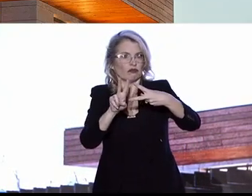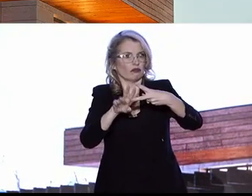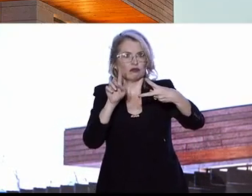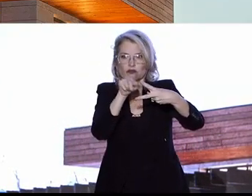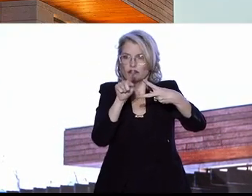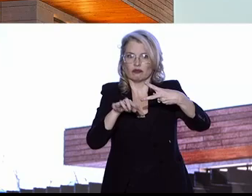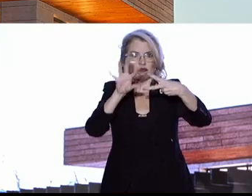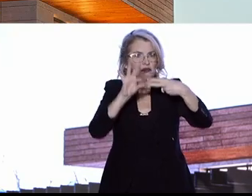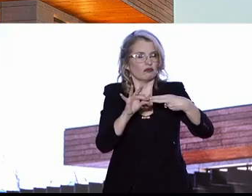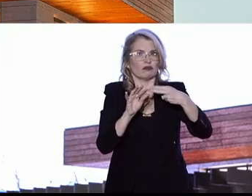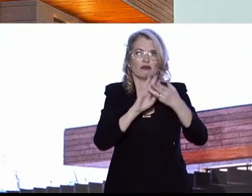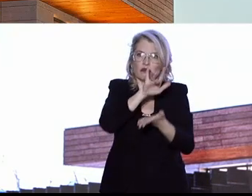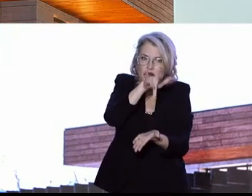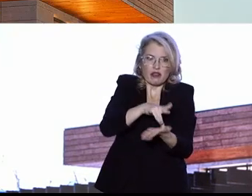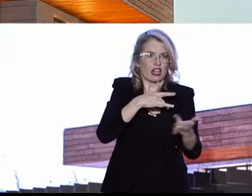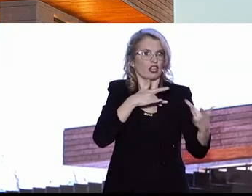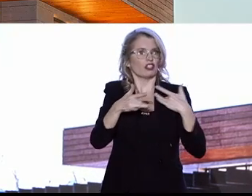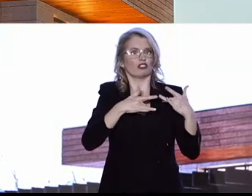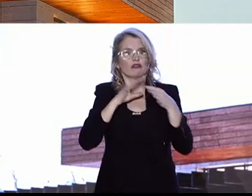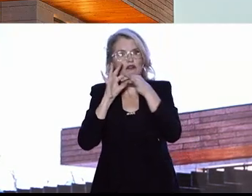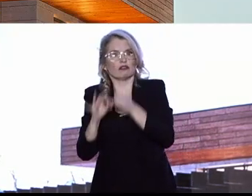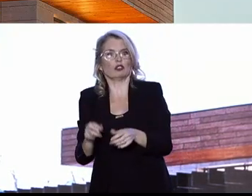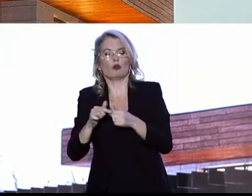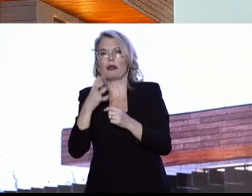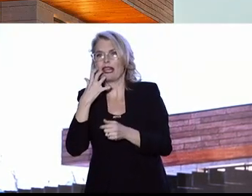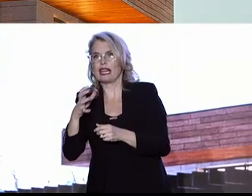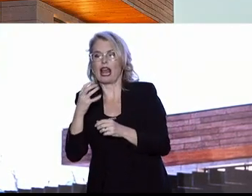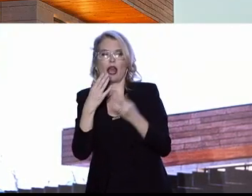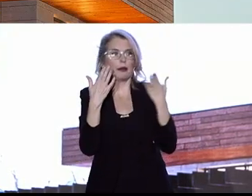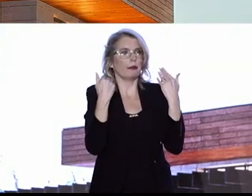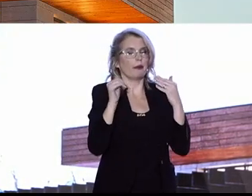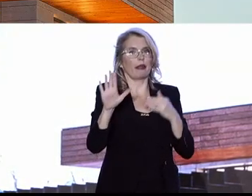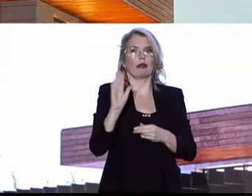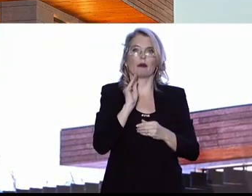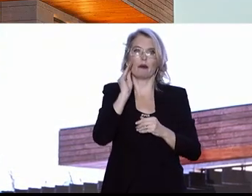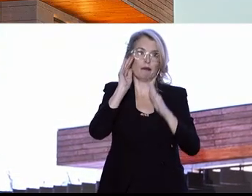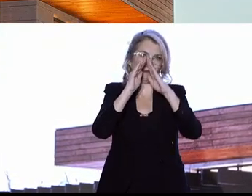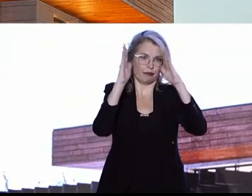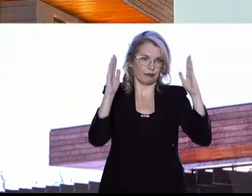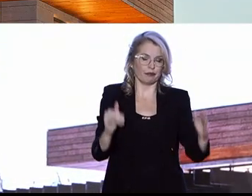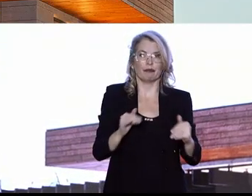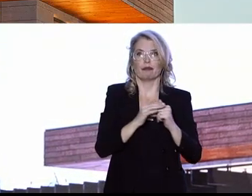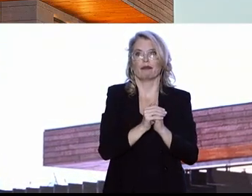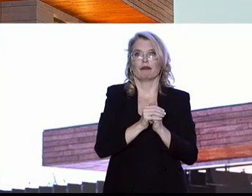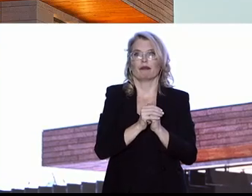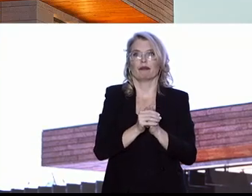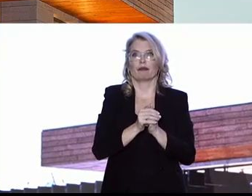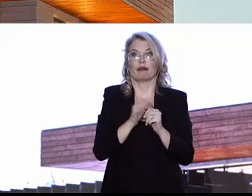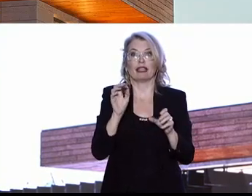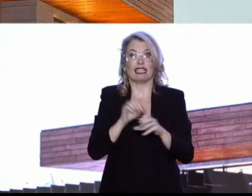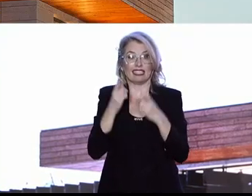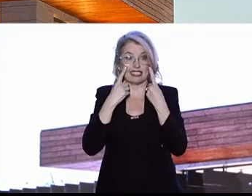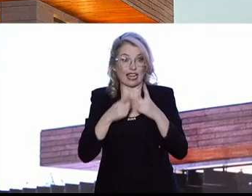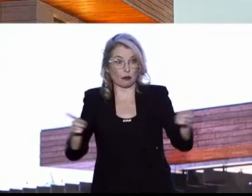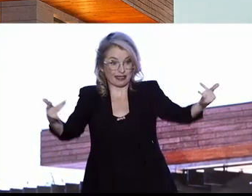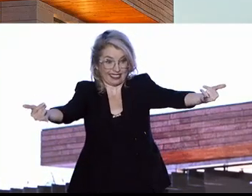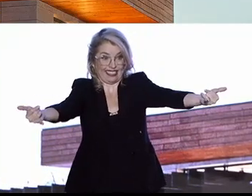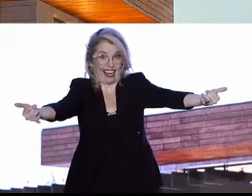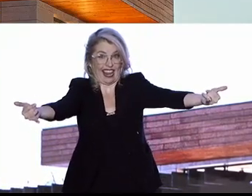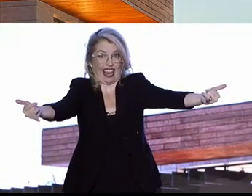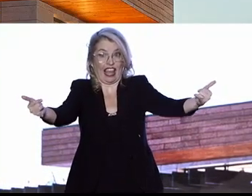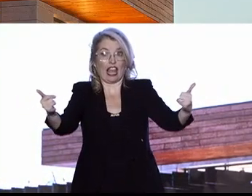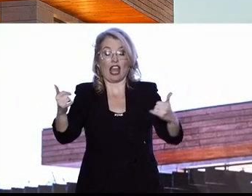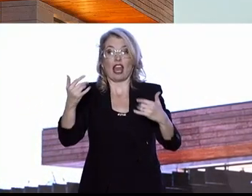concerns when it comes to heating and cooling their homes. In an announcement today,